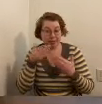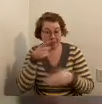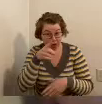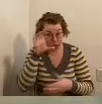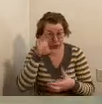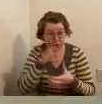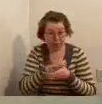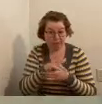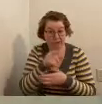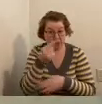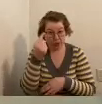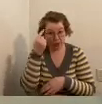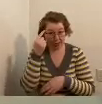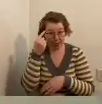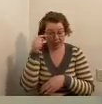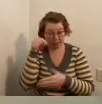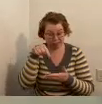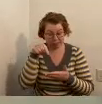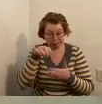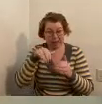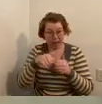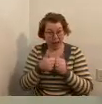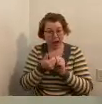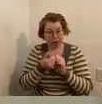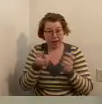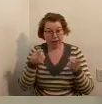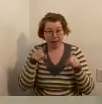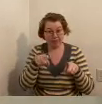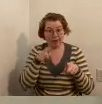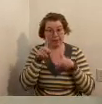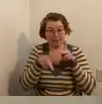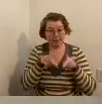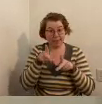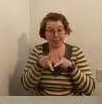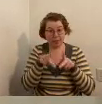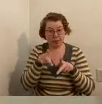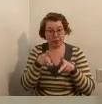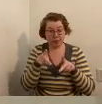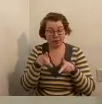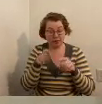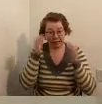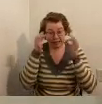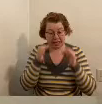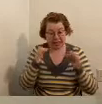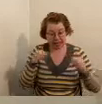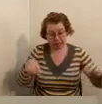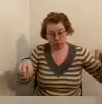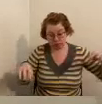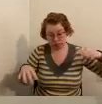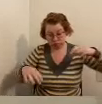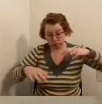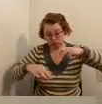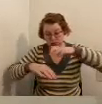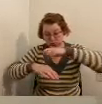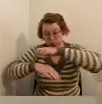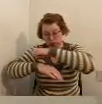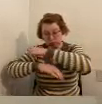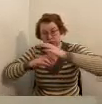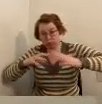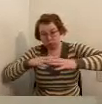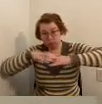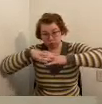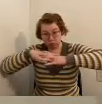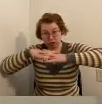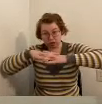think that this is how it happened? That people came, the Native Americans came to settle all